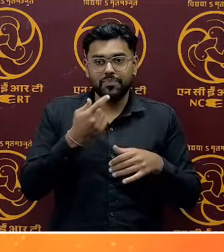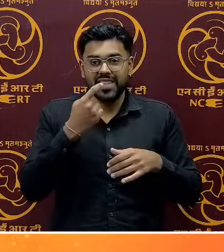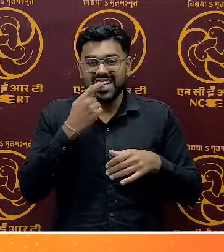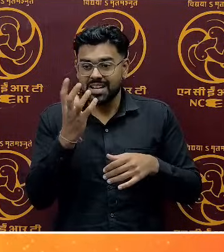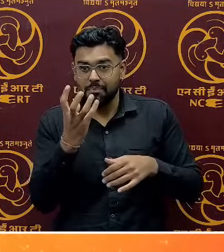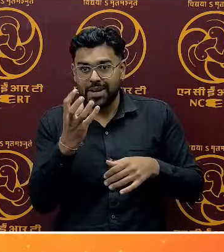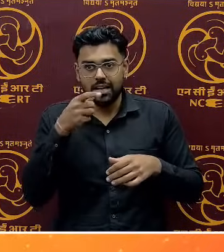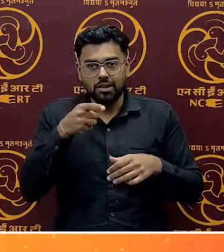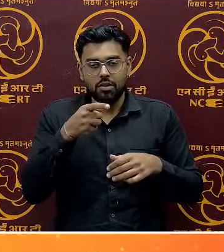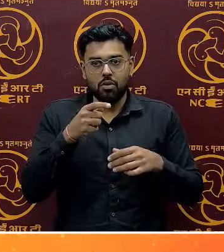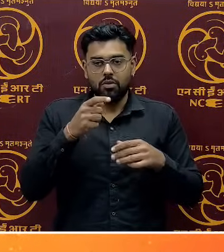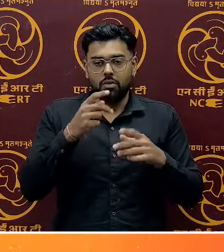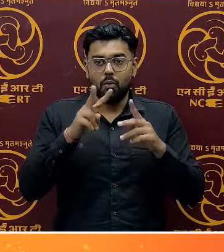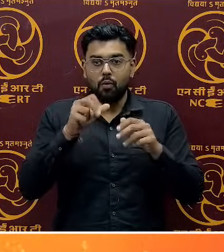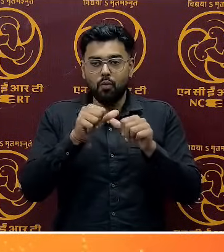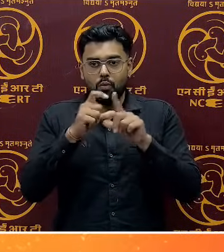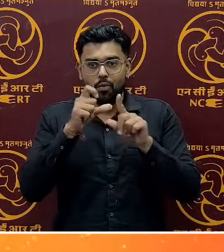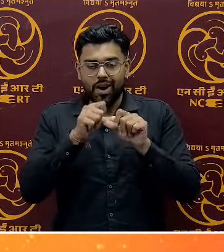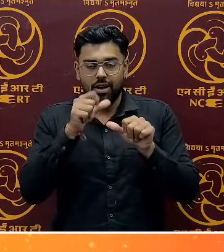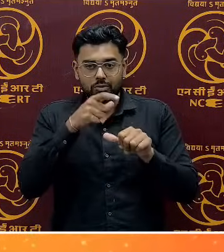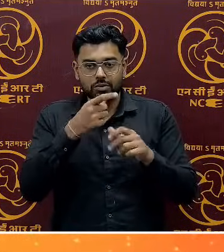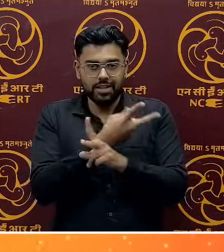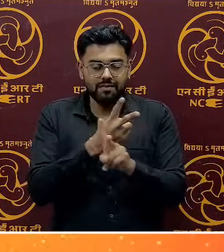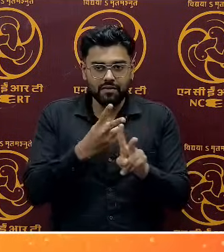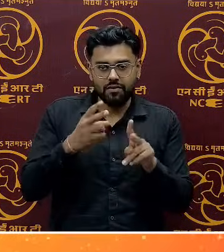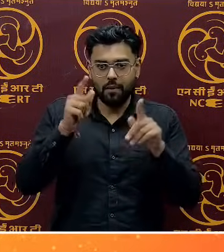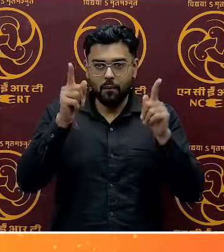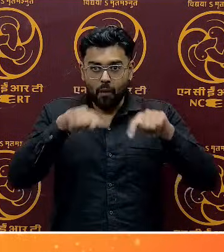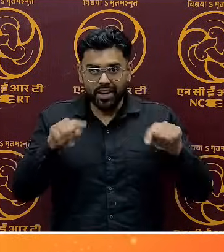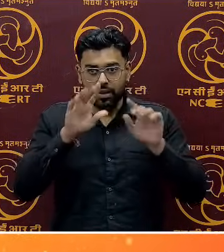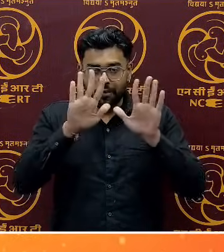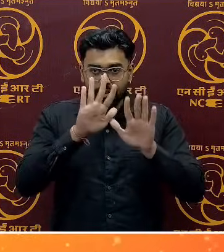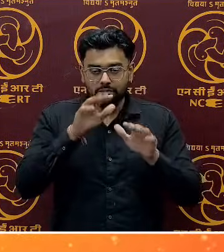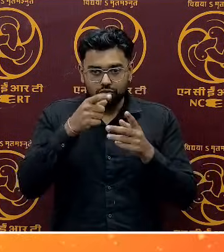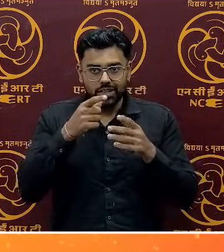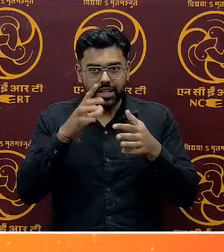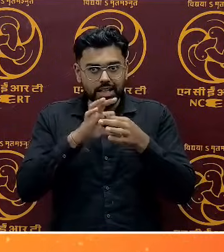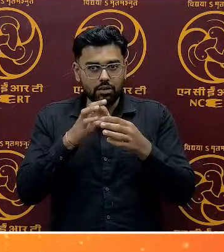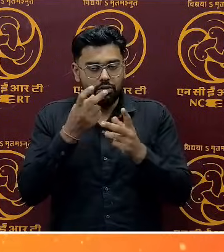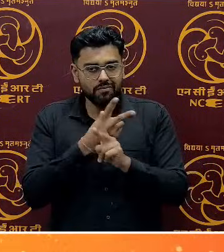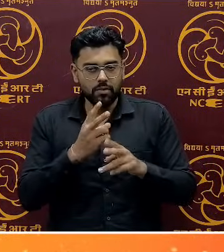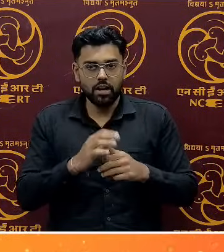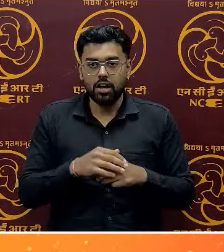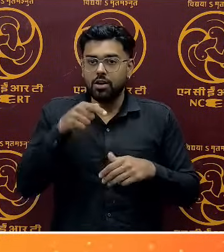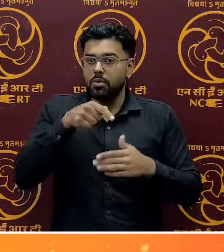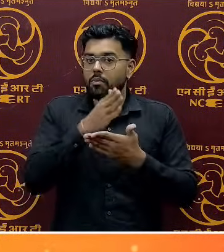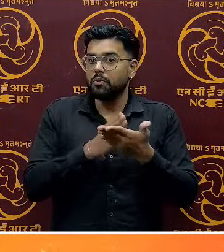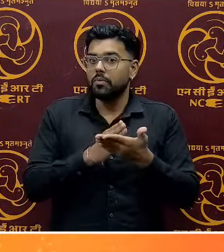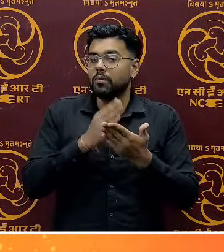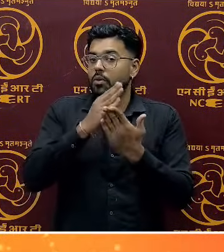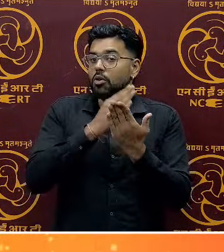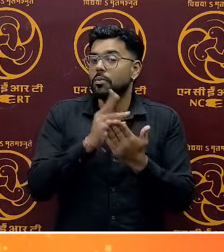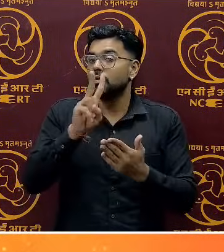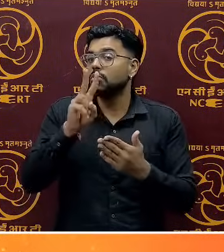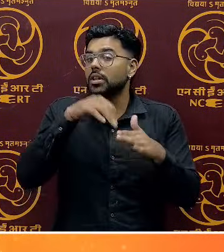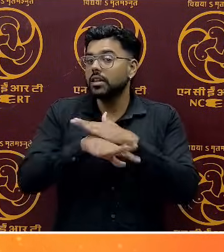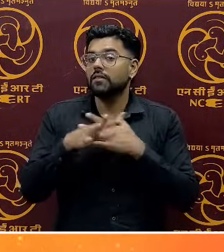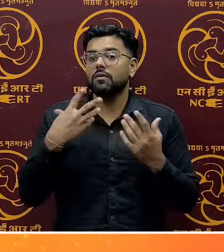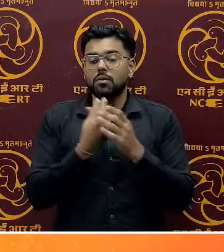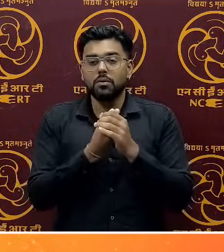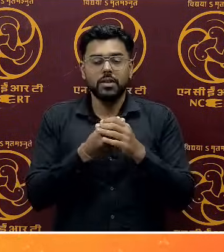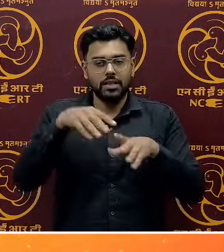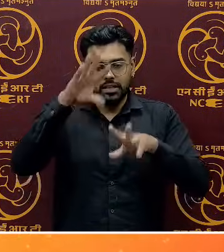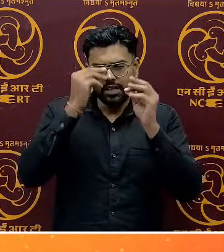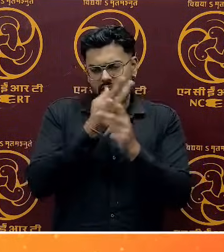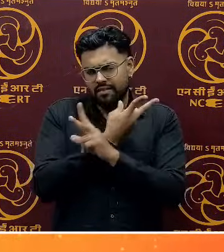learnt about multiples and factors. And in the second section, we discussed about the prime numbers, composite